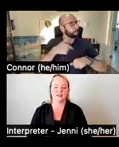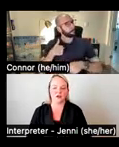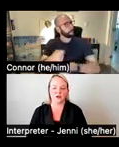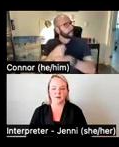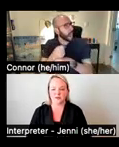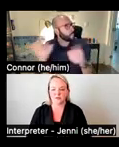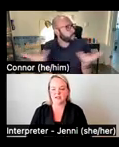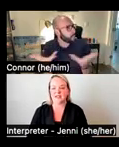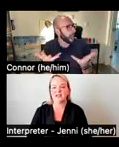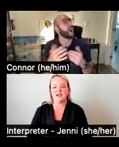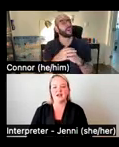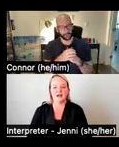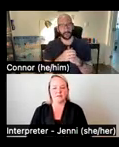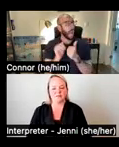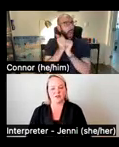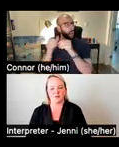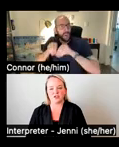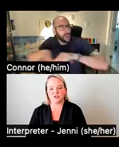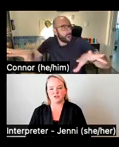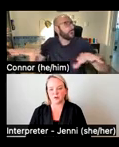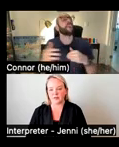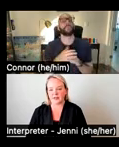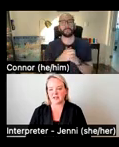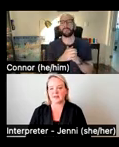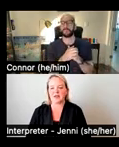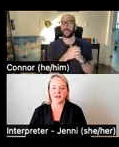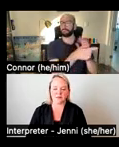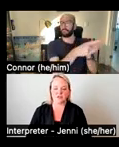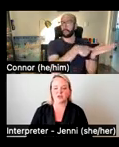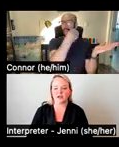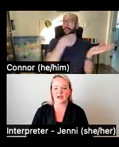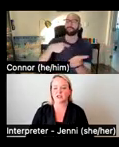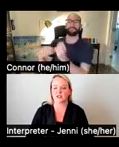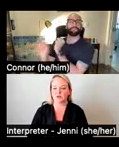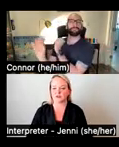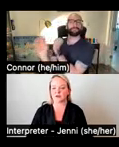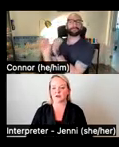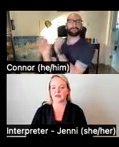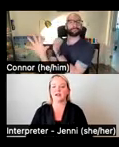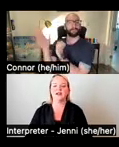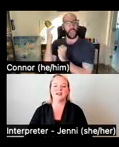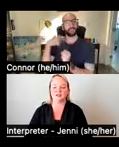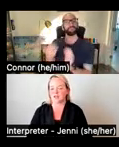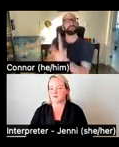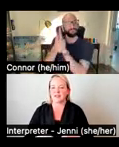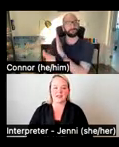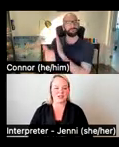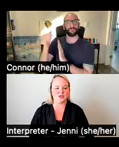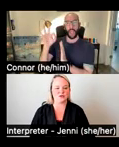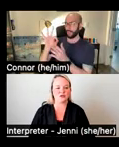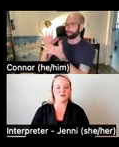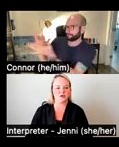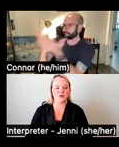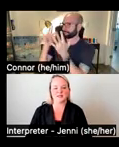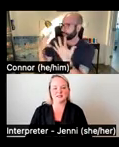I can let you know how much it will be, how much for my time, and how much for actually putting those out there. You pay me and I